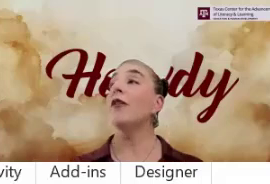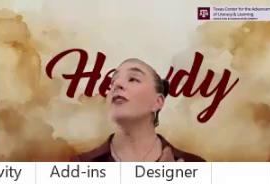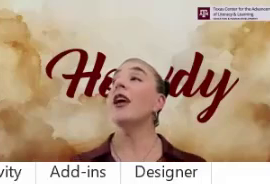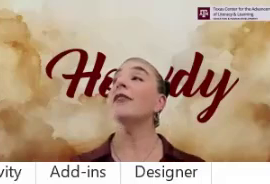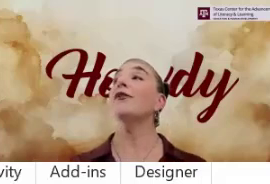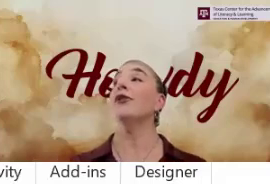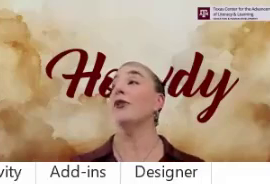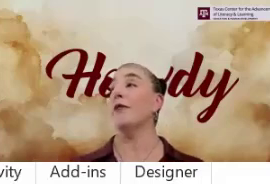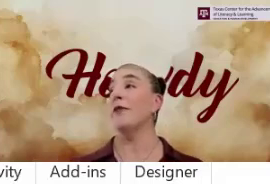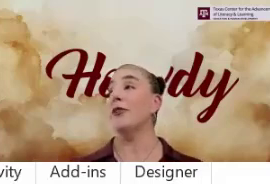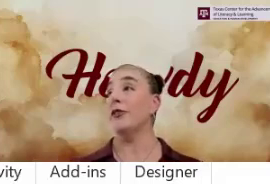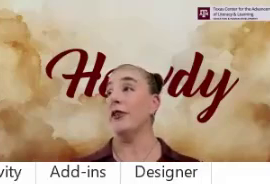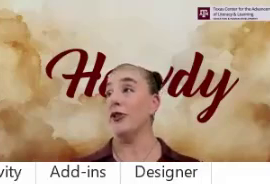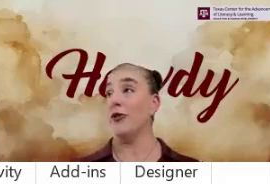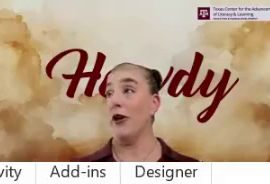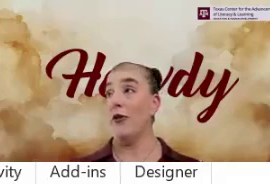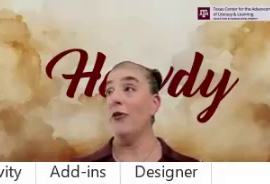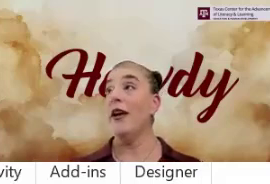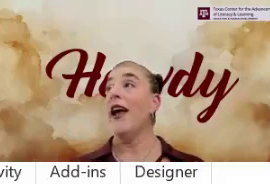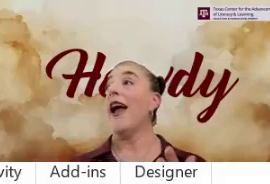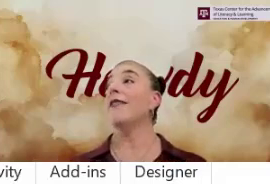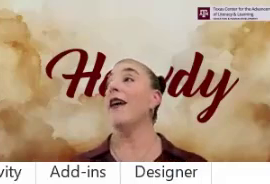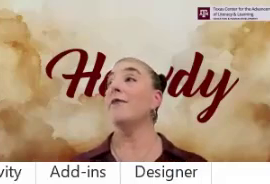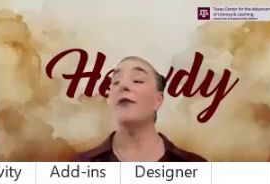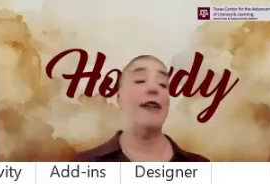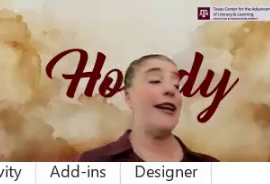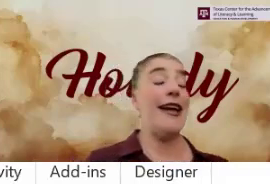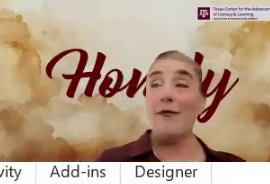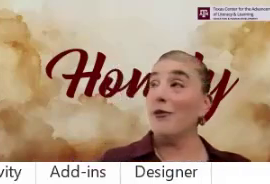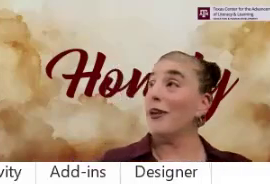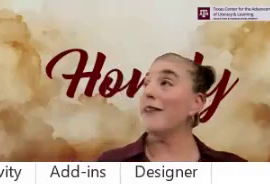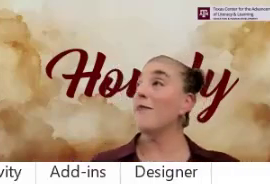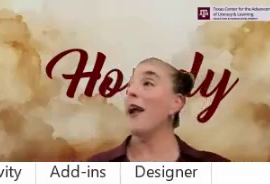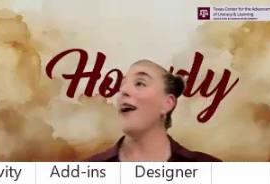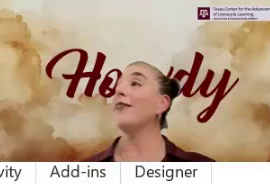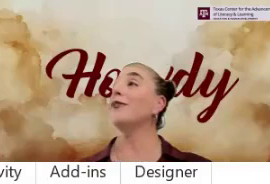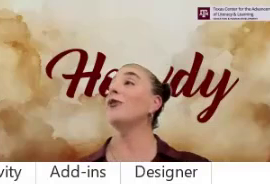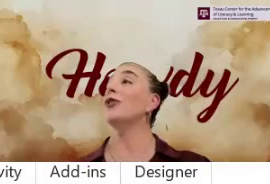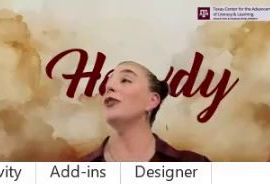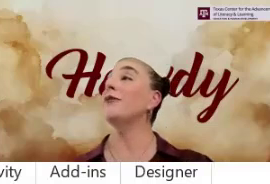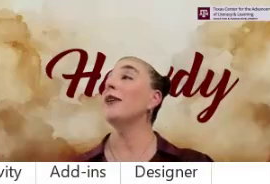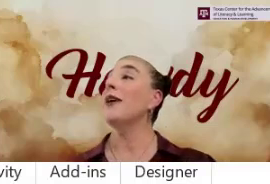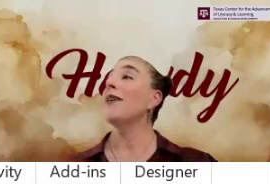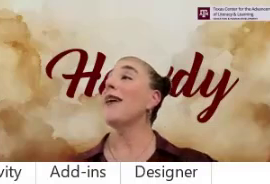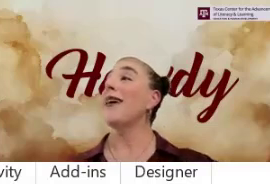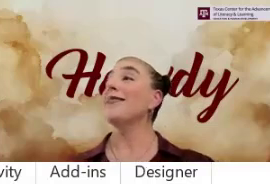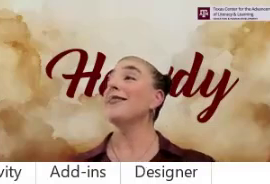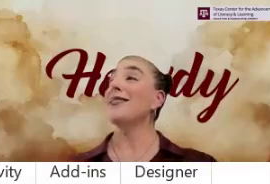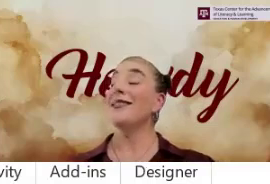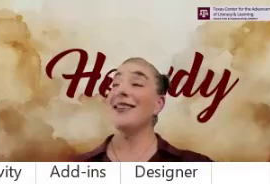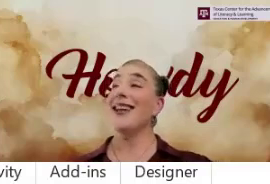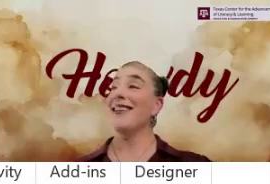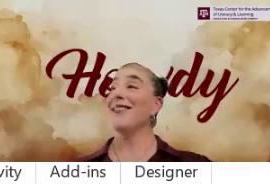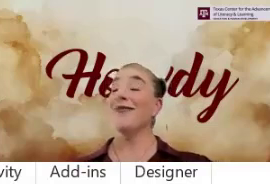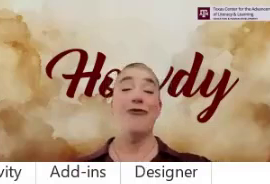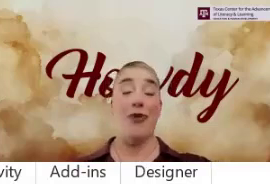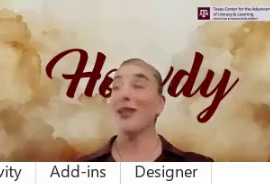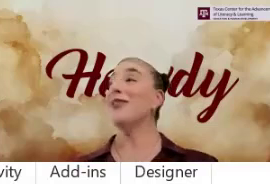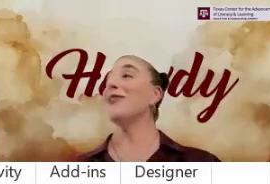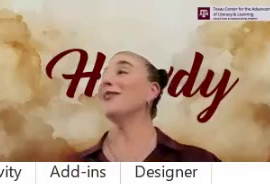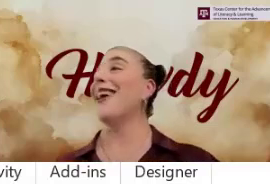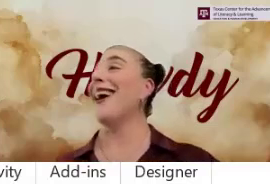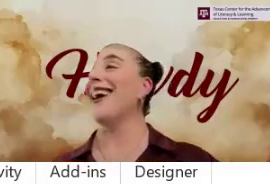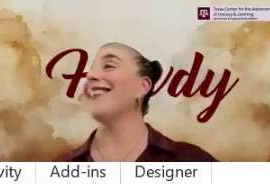doing the alt text for your images as you go and not be like Anne Marie in the past where she's gotten to the end